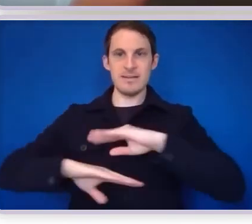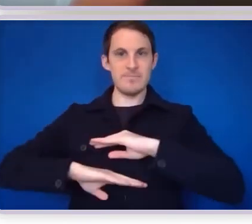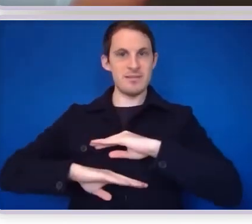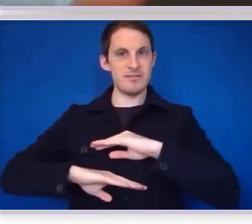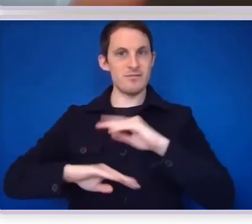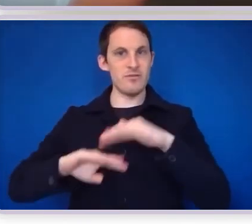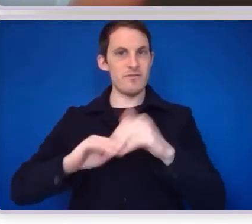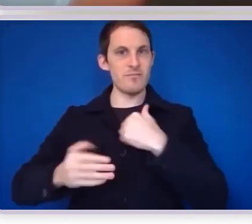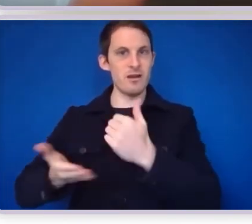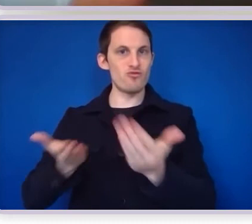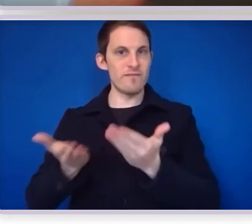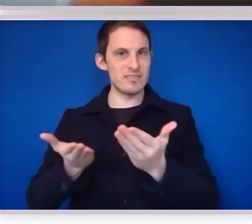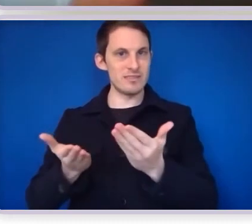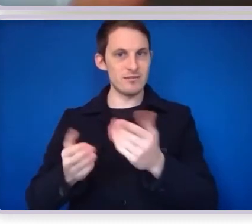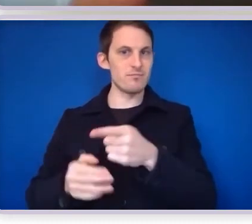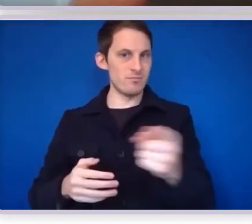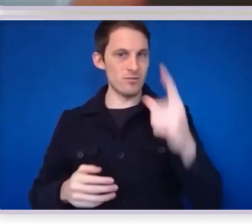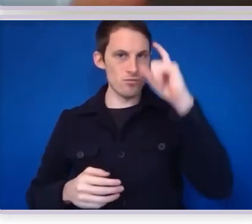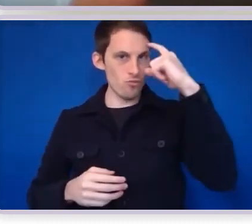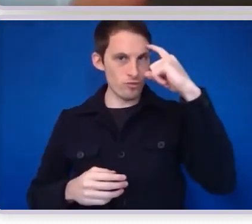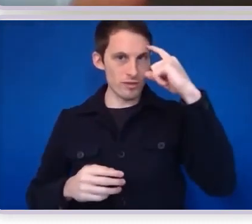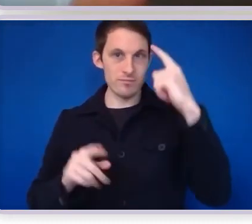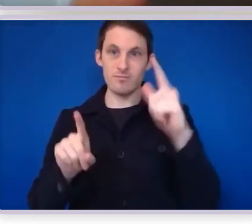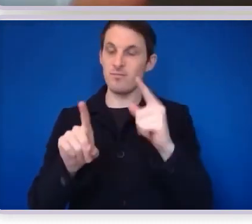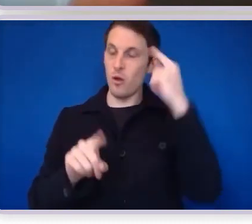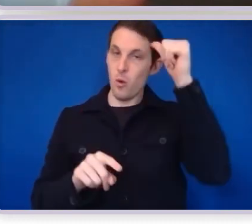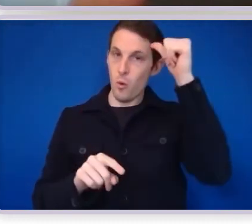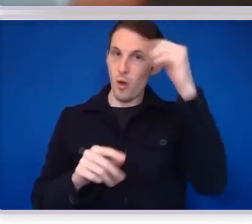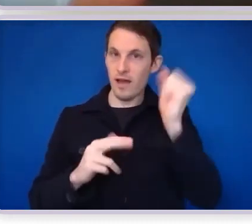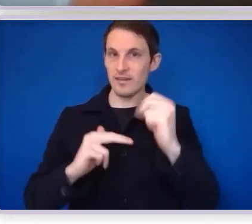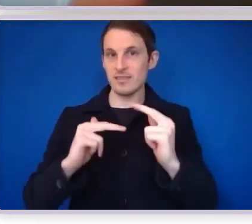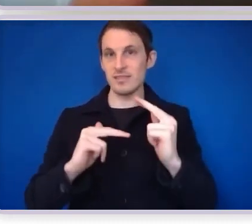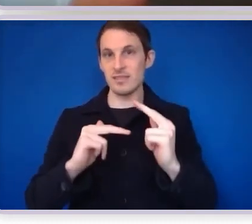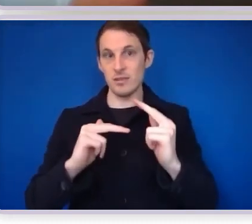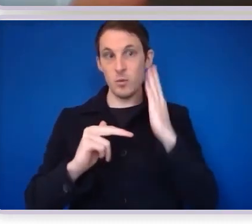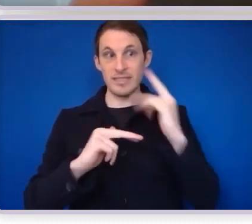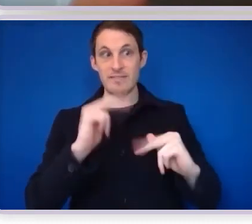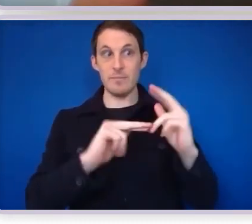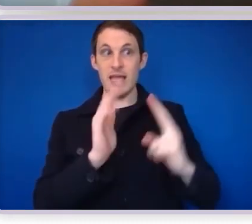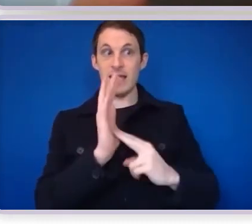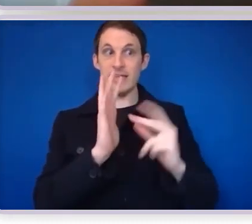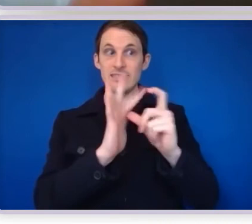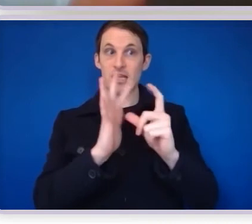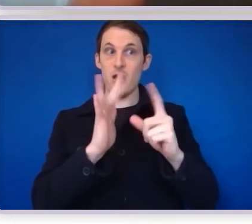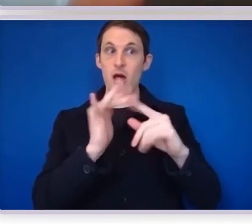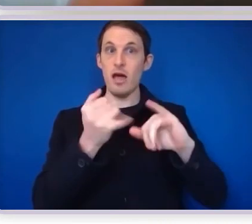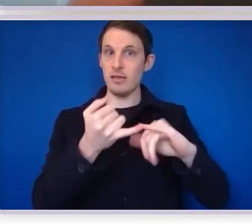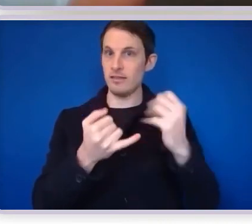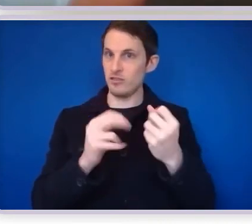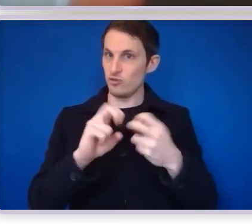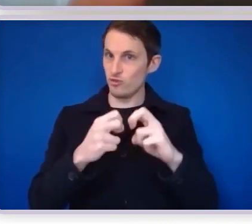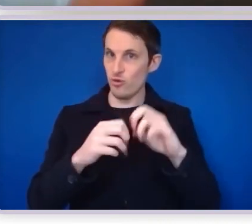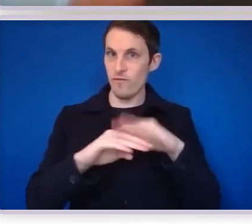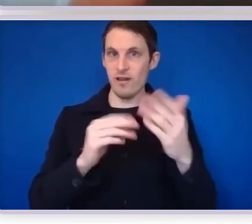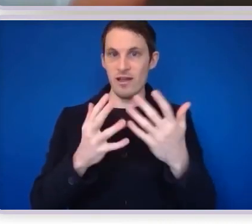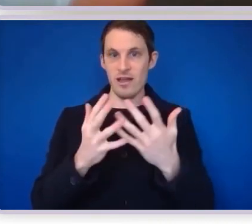And I know that was an issue also in the development of the NDIS and how worker